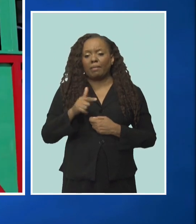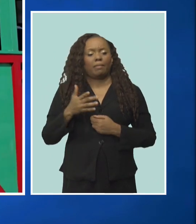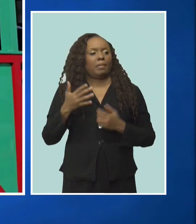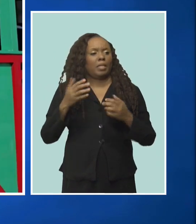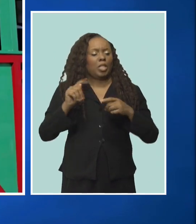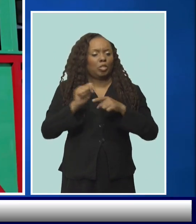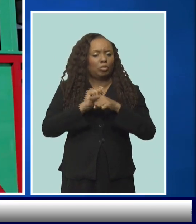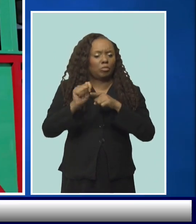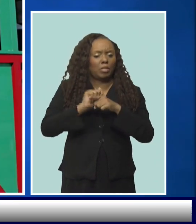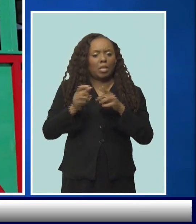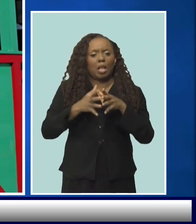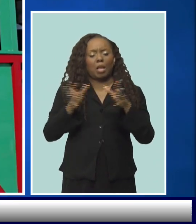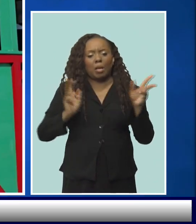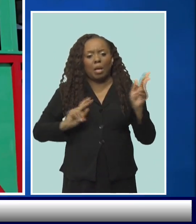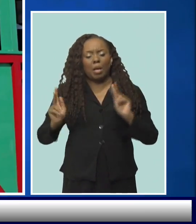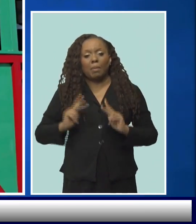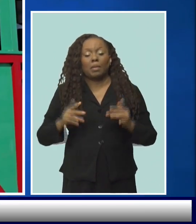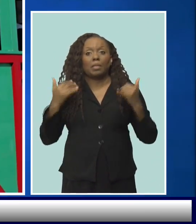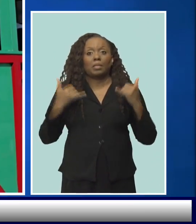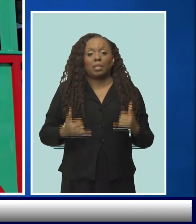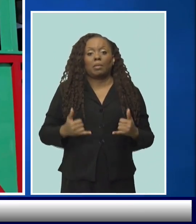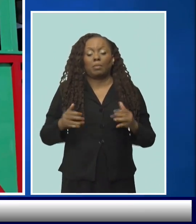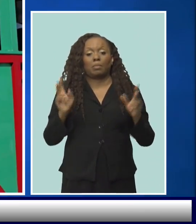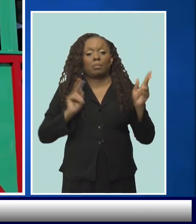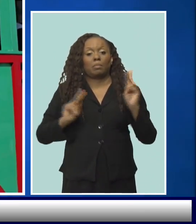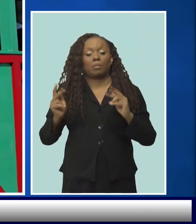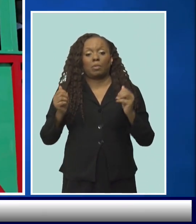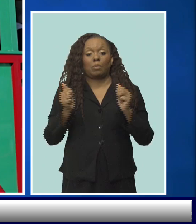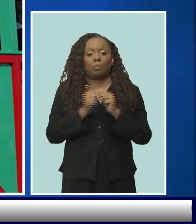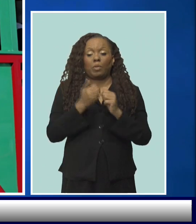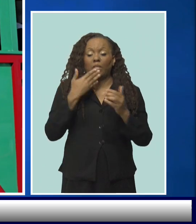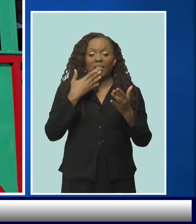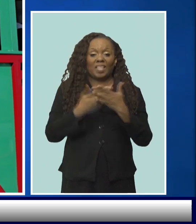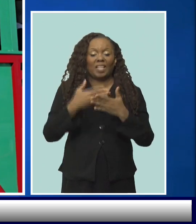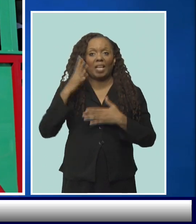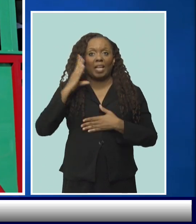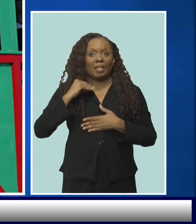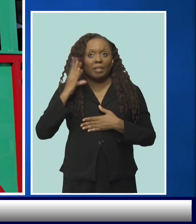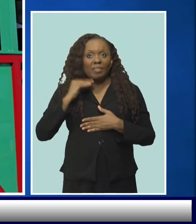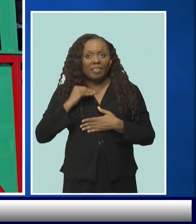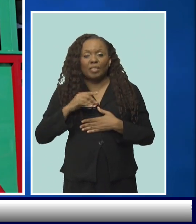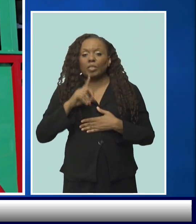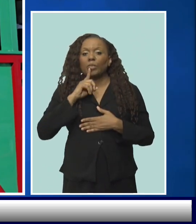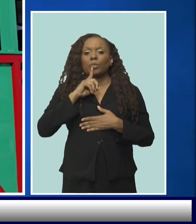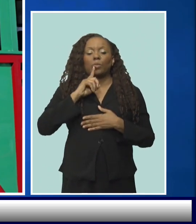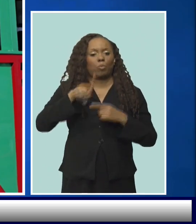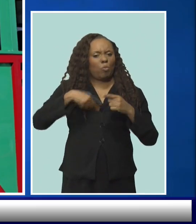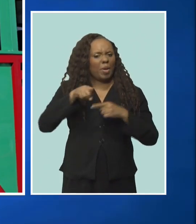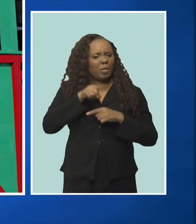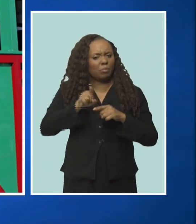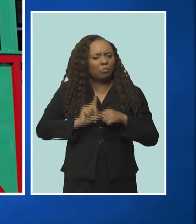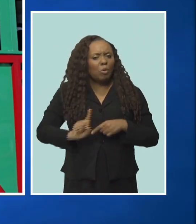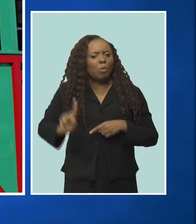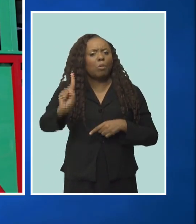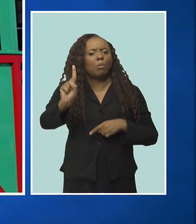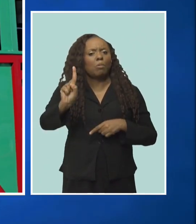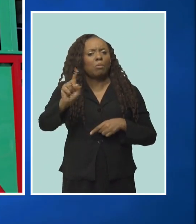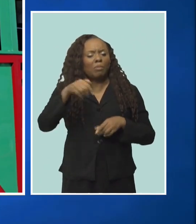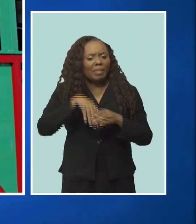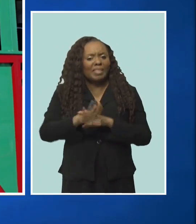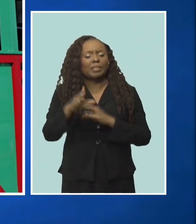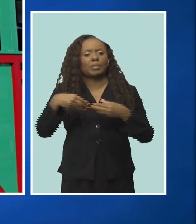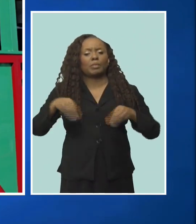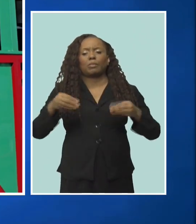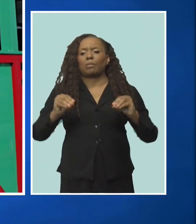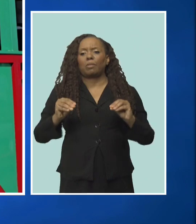have well-experienced employees as well in retail advising our customers when they walk in the store. So not